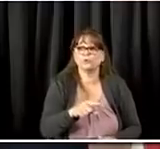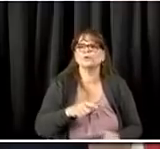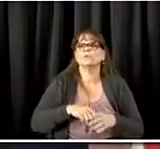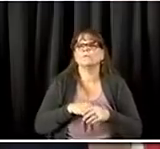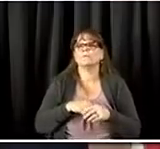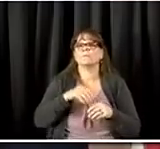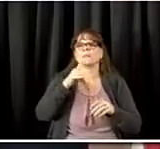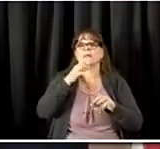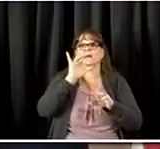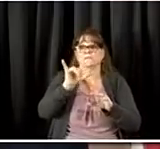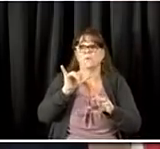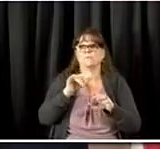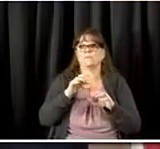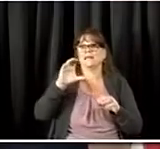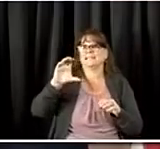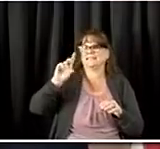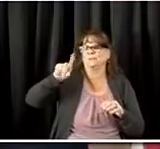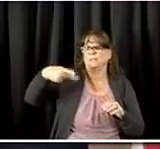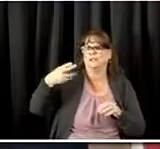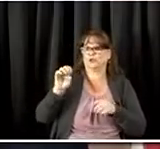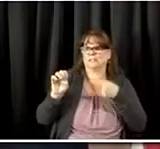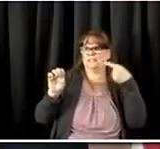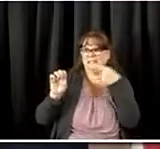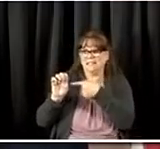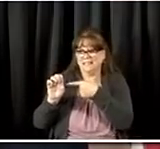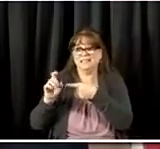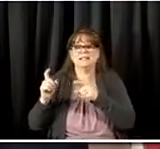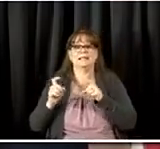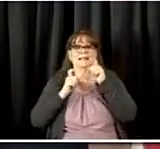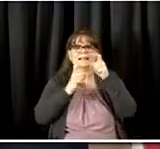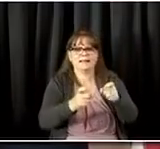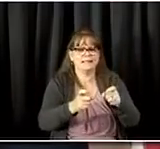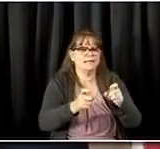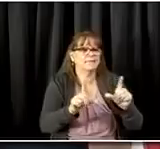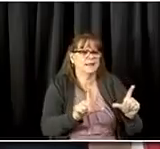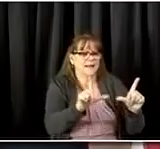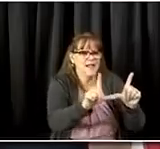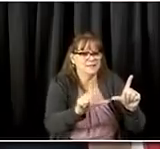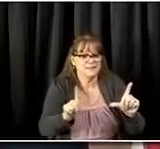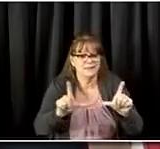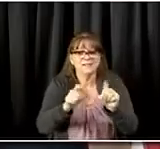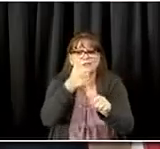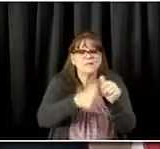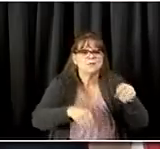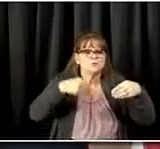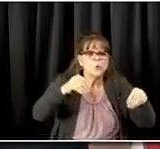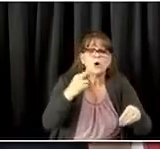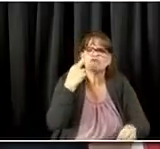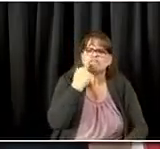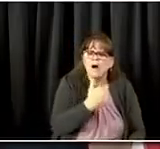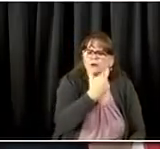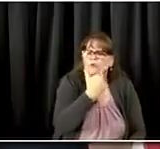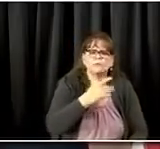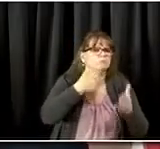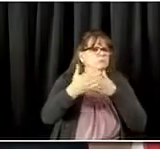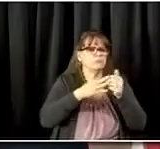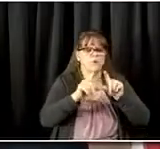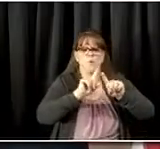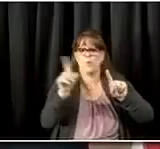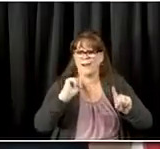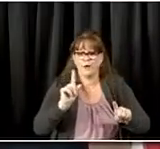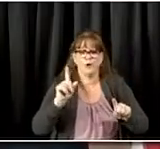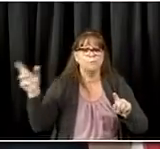licenses restaurants. We have Department of Revenue that licenses liquor stores. No matter where you are, no matter what commissioners think, liquor stores can't sell liquor to